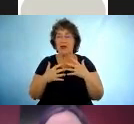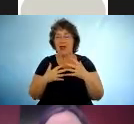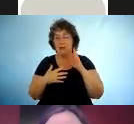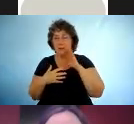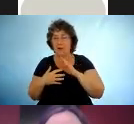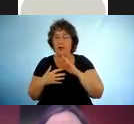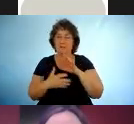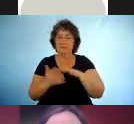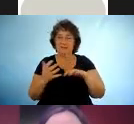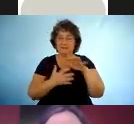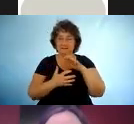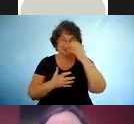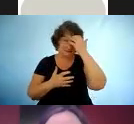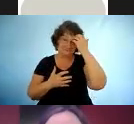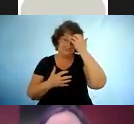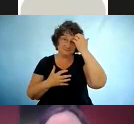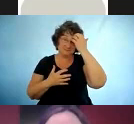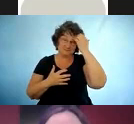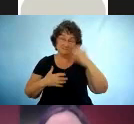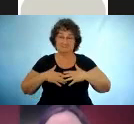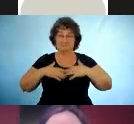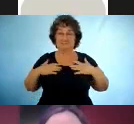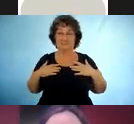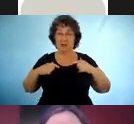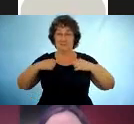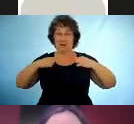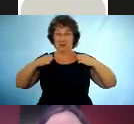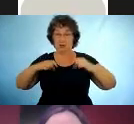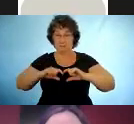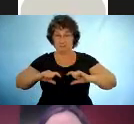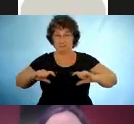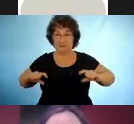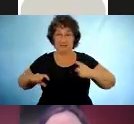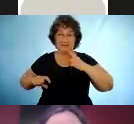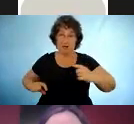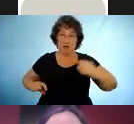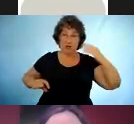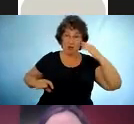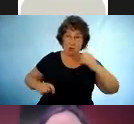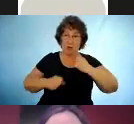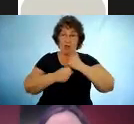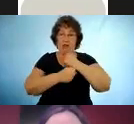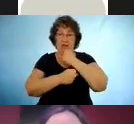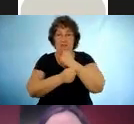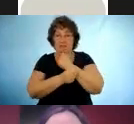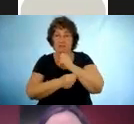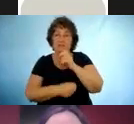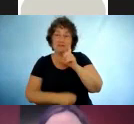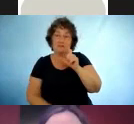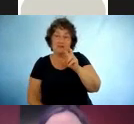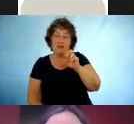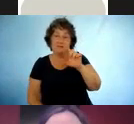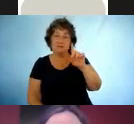that reads, "Known, loved, and inspired," just because this is the place I want that to be